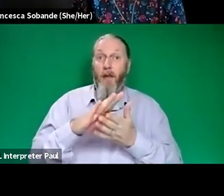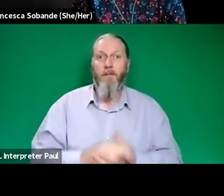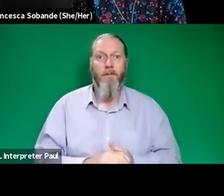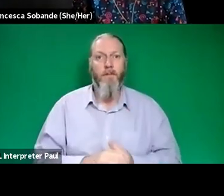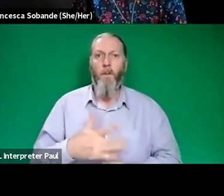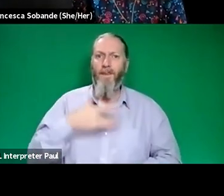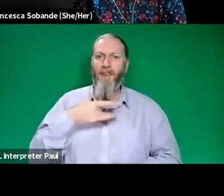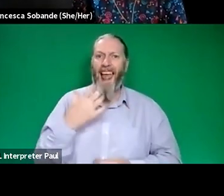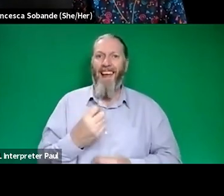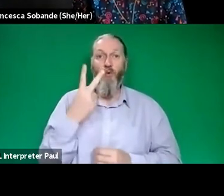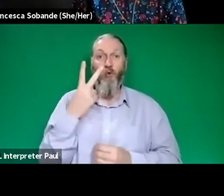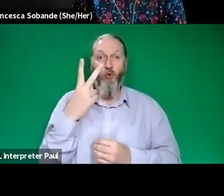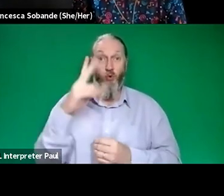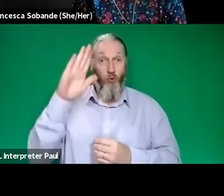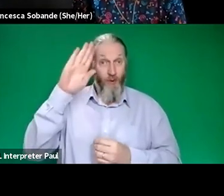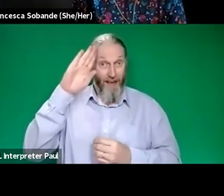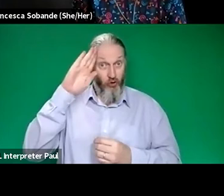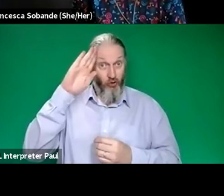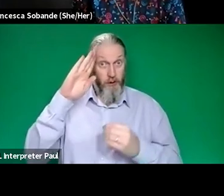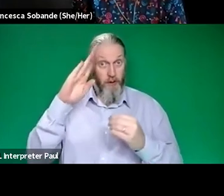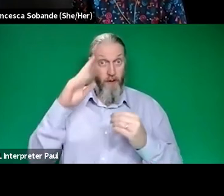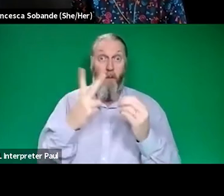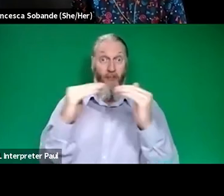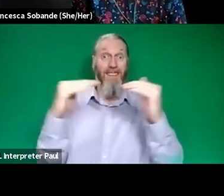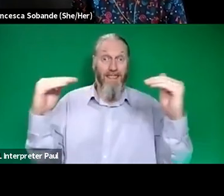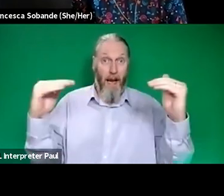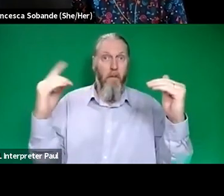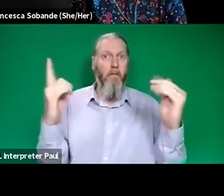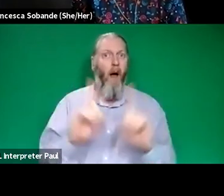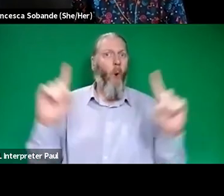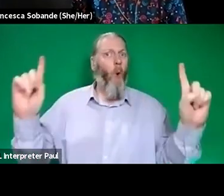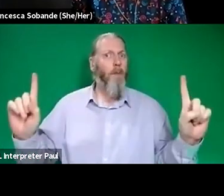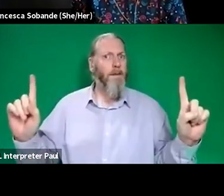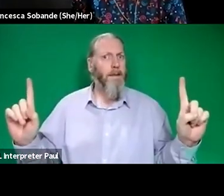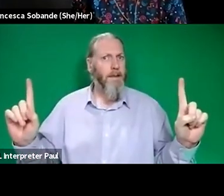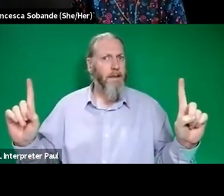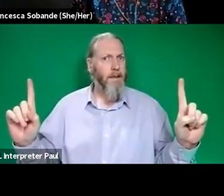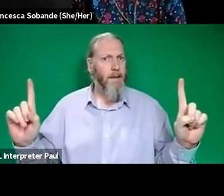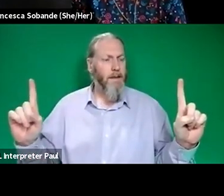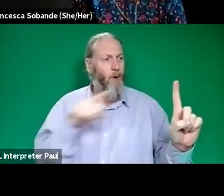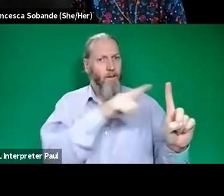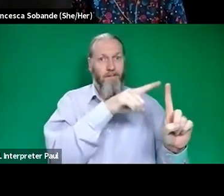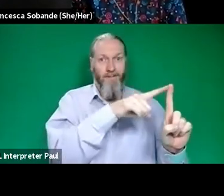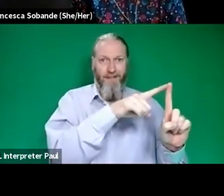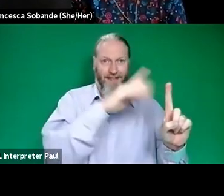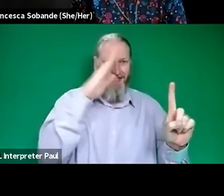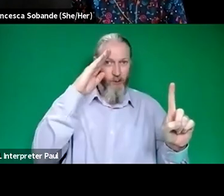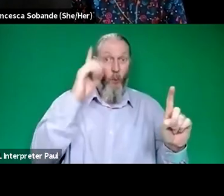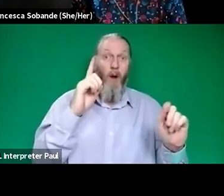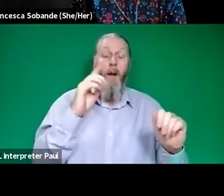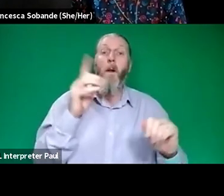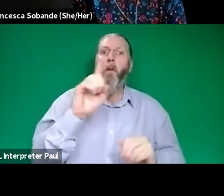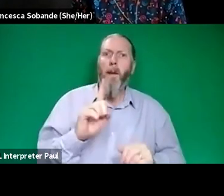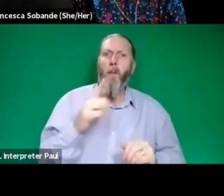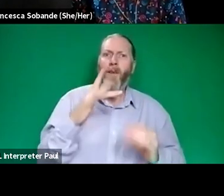Francesca's referenced them already there. One is the danger, like, so people have been online long before the lockdown because they